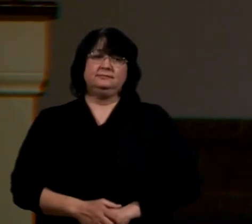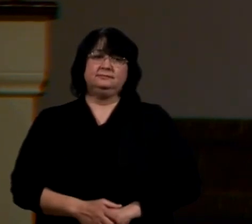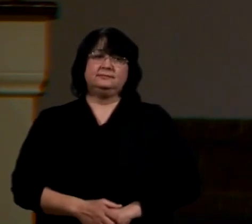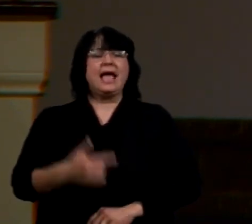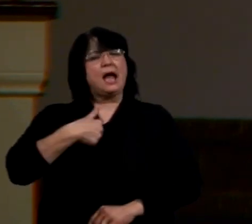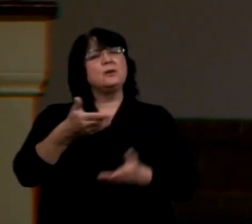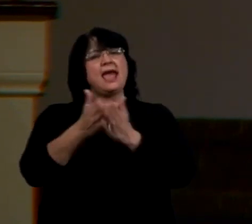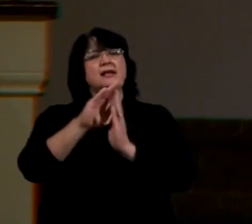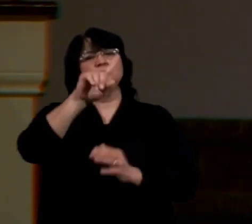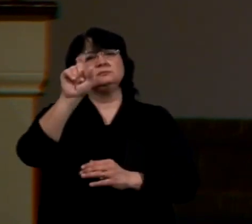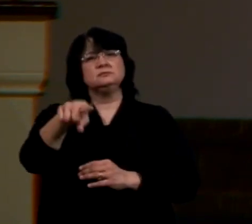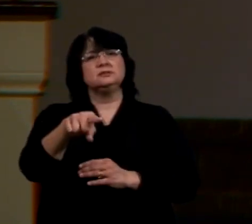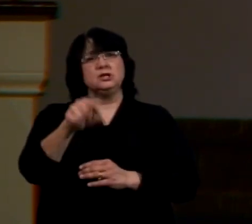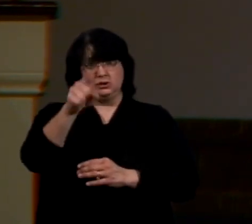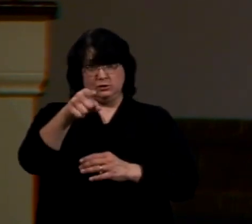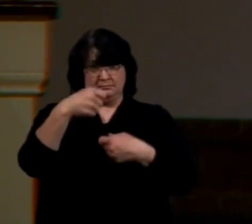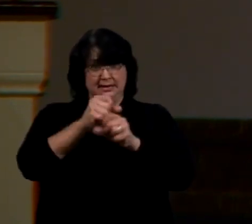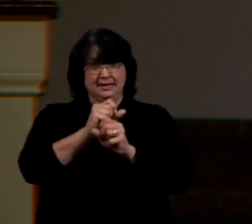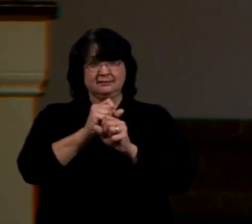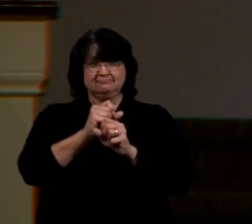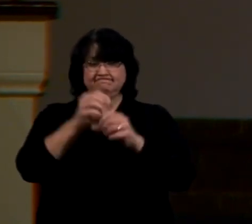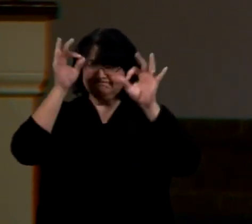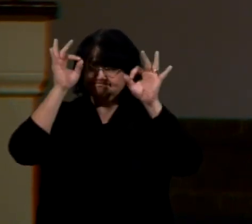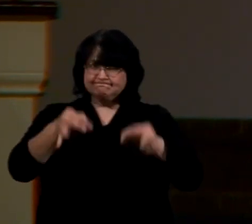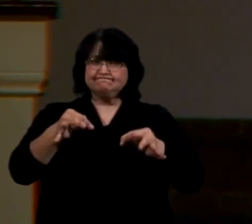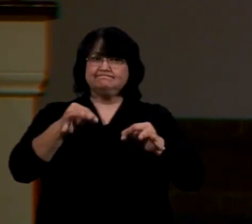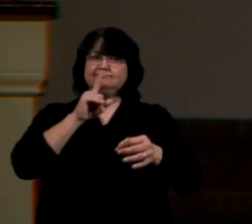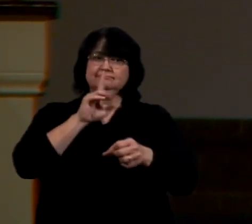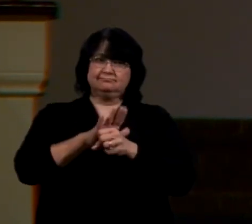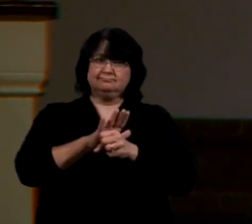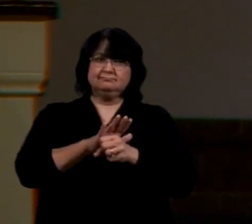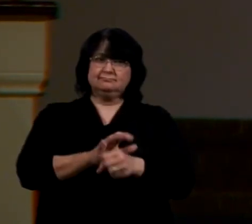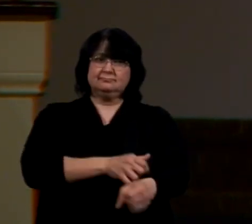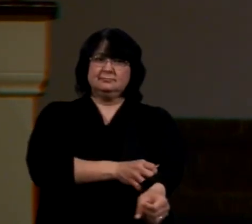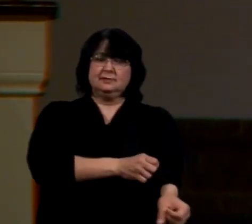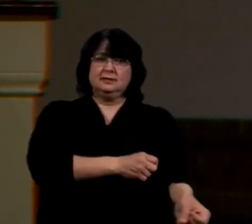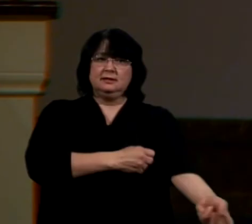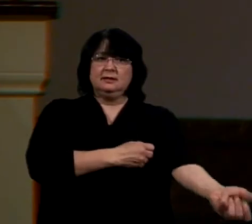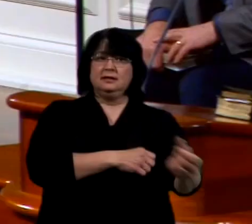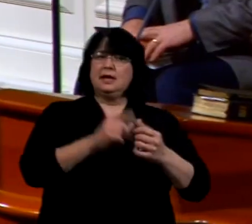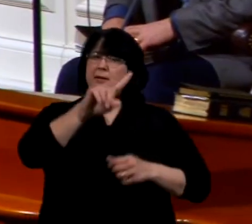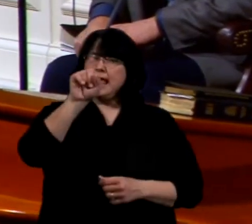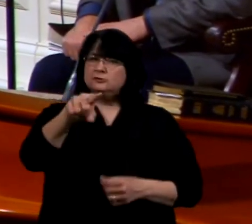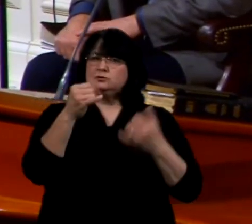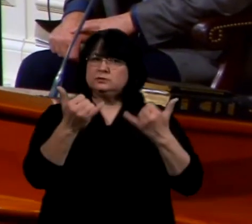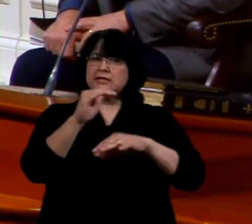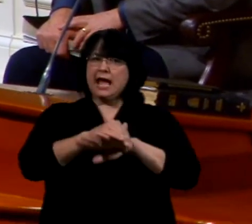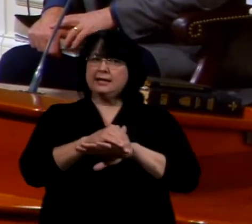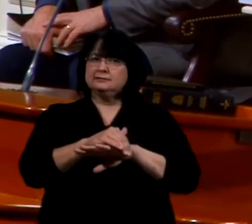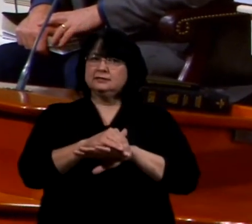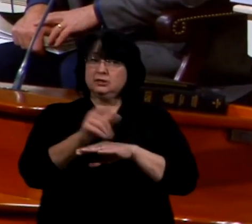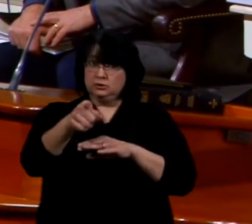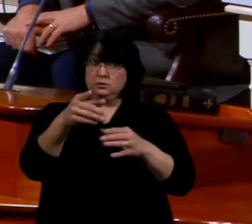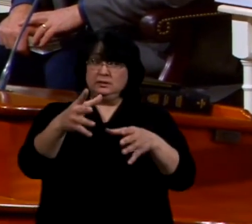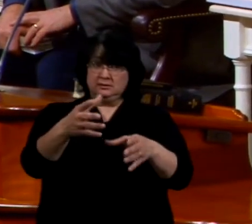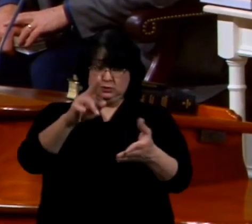I want to ask you tonight to make a commitment. And the commitment I want to ask you is take this